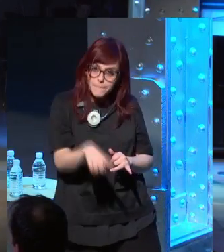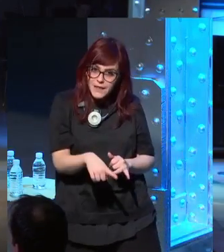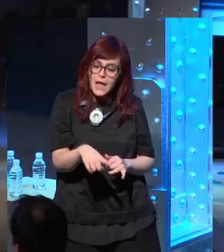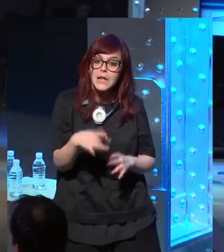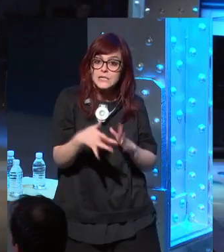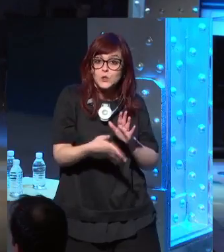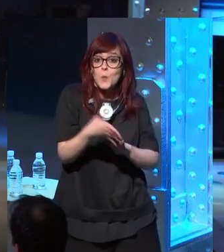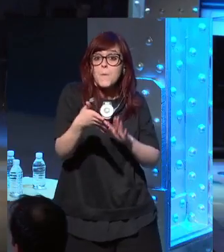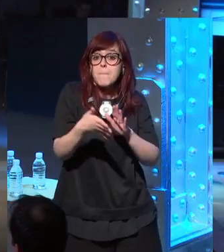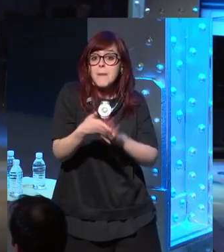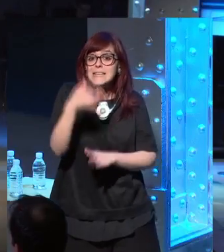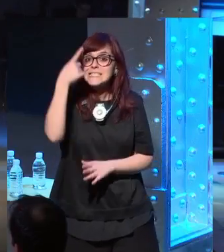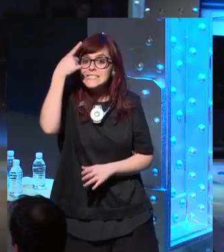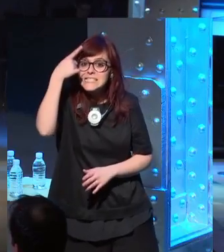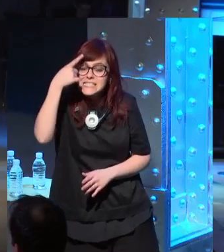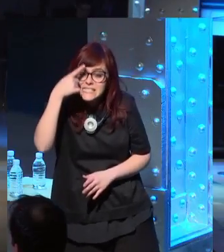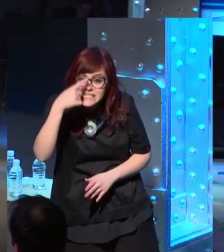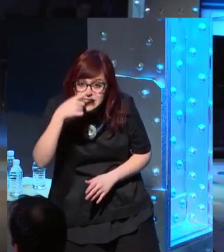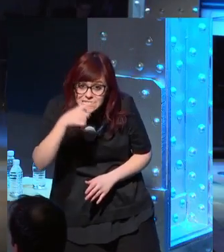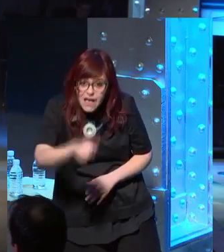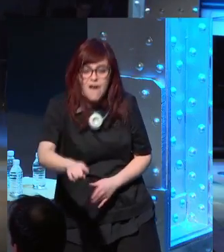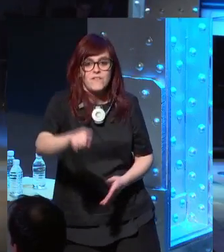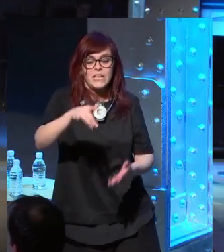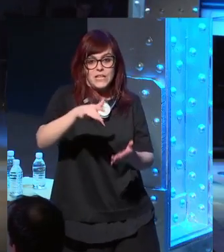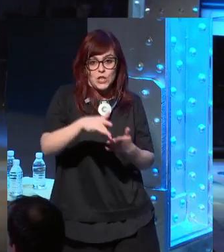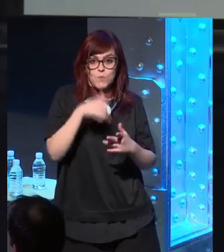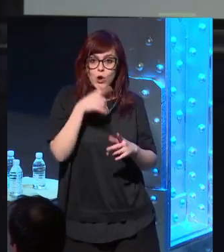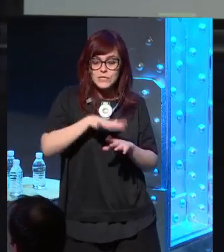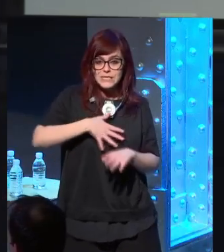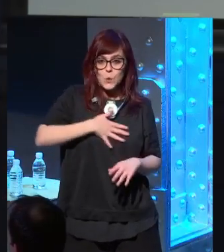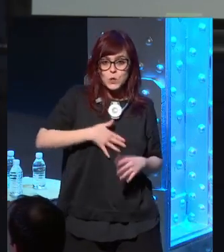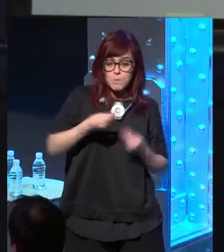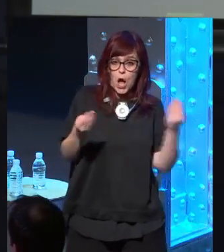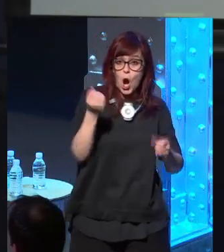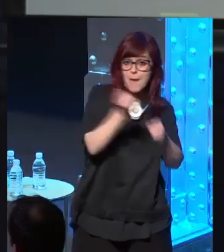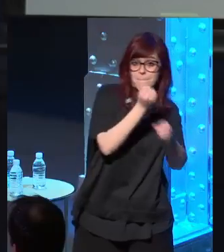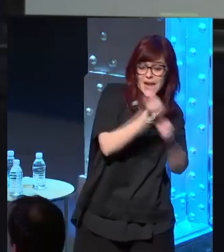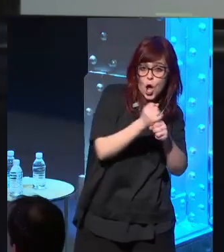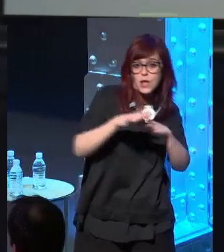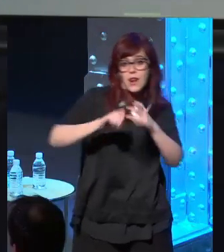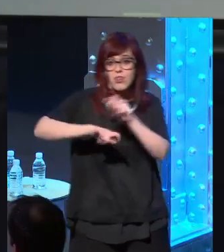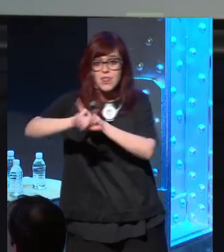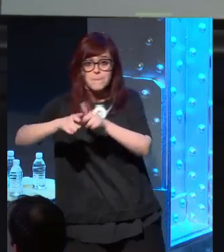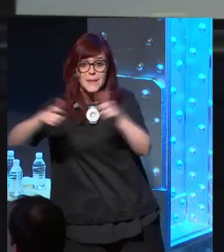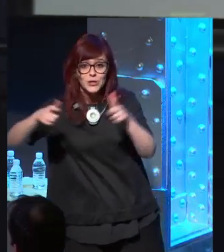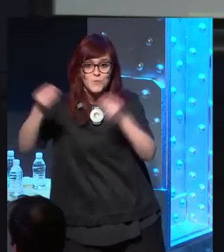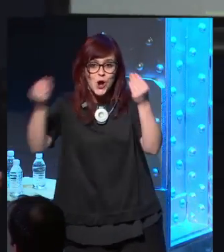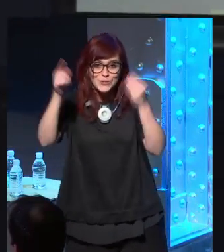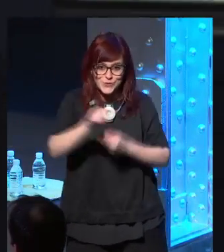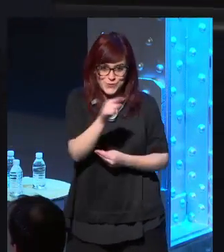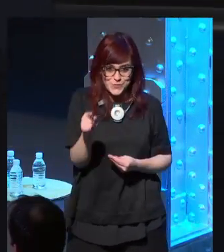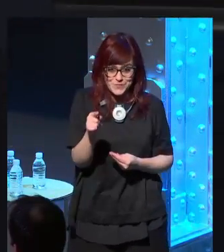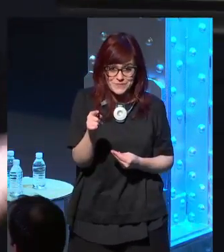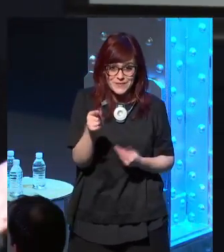votes. Better than employment, better than growth. And I think and encourage more and more governments to embrace